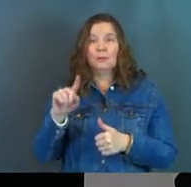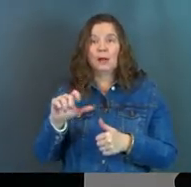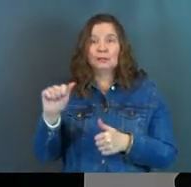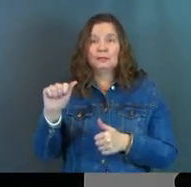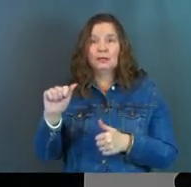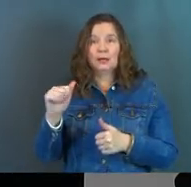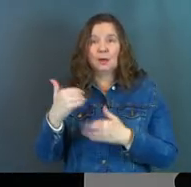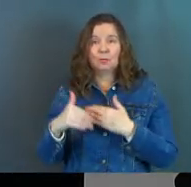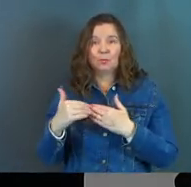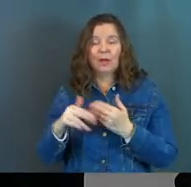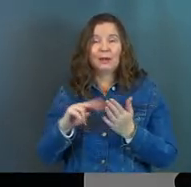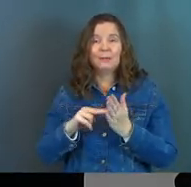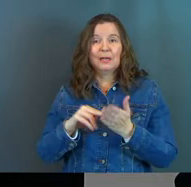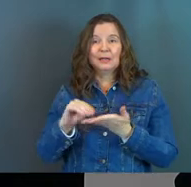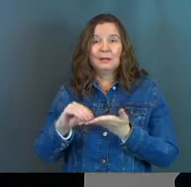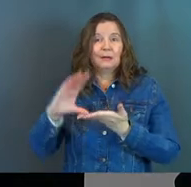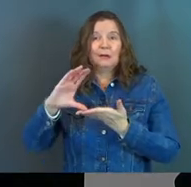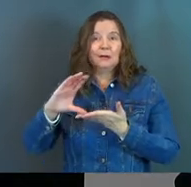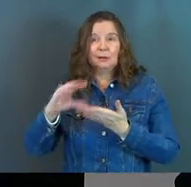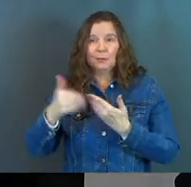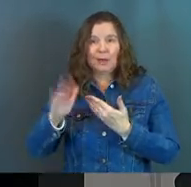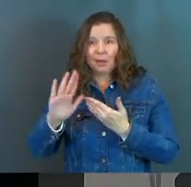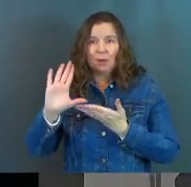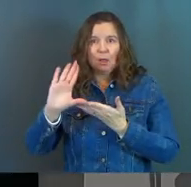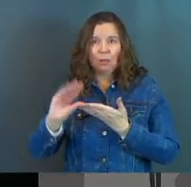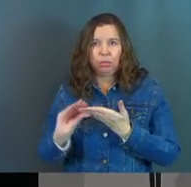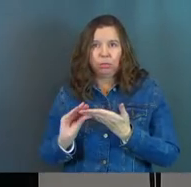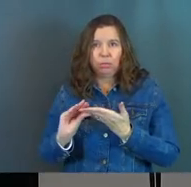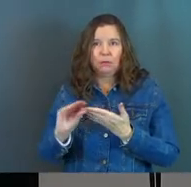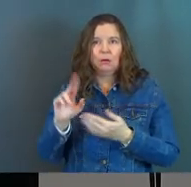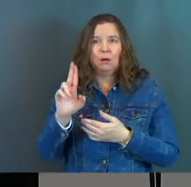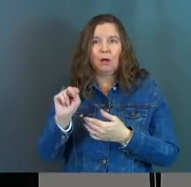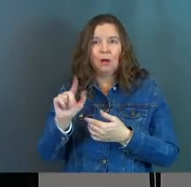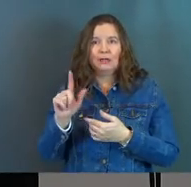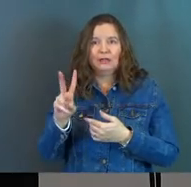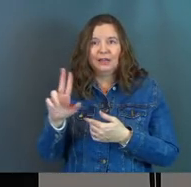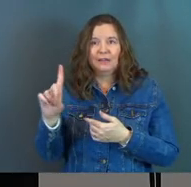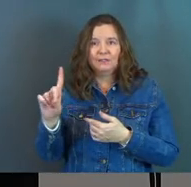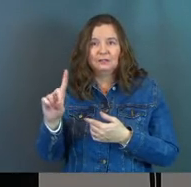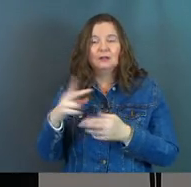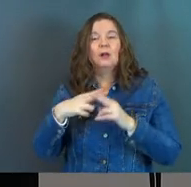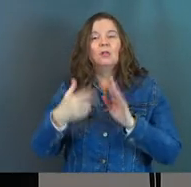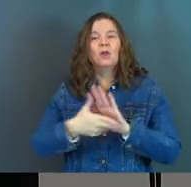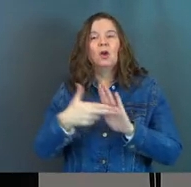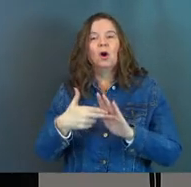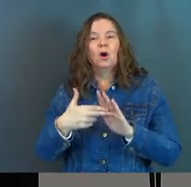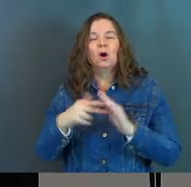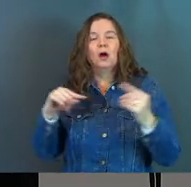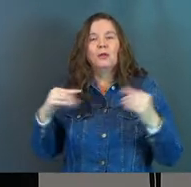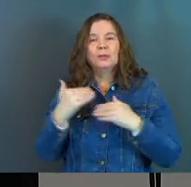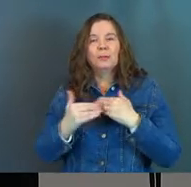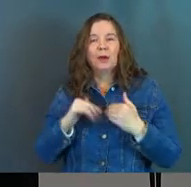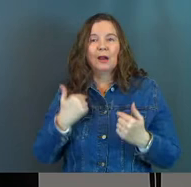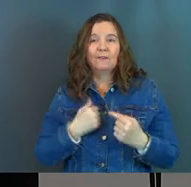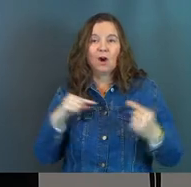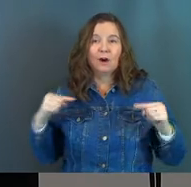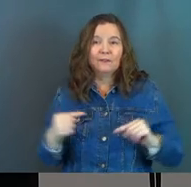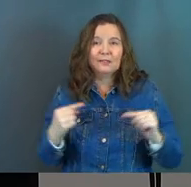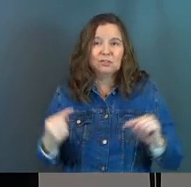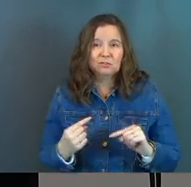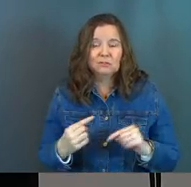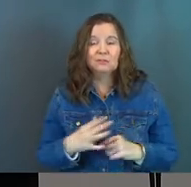It's the unleavened bread. And what they do is they call that the bread of our affliction. They say, this is the bread of our